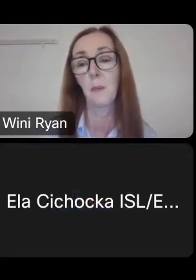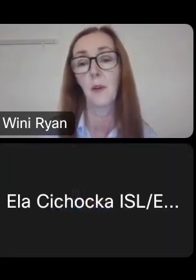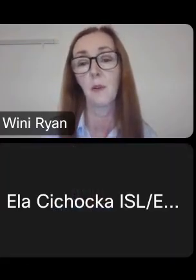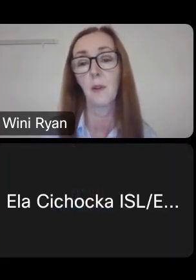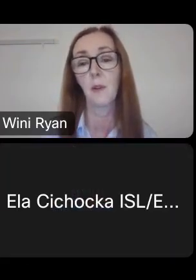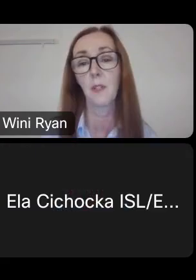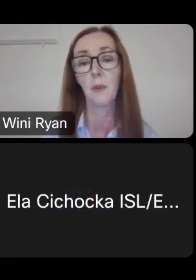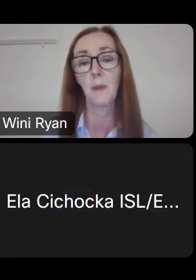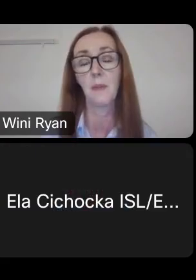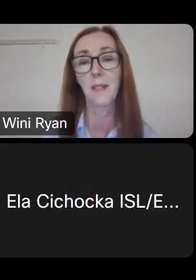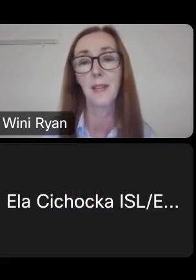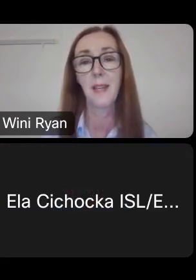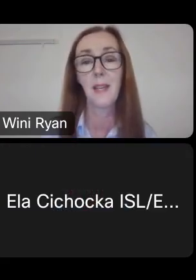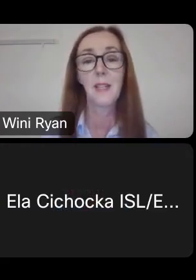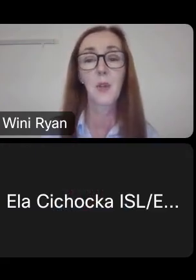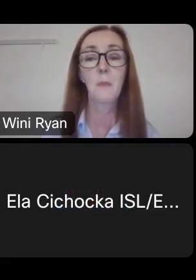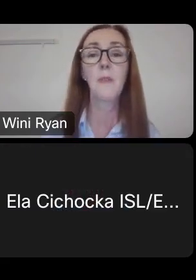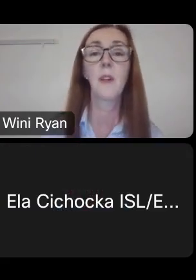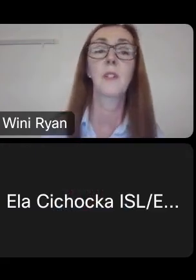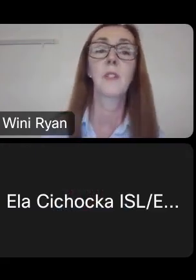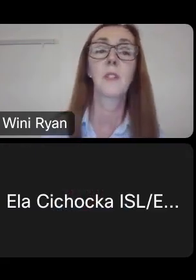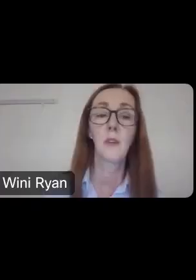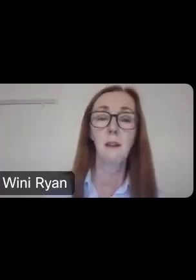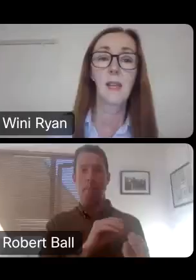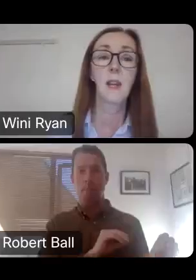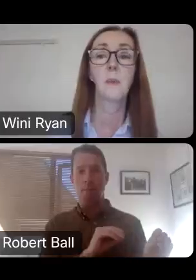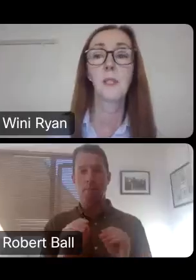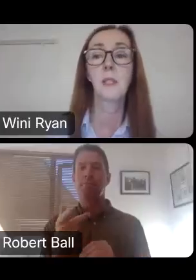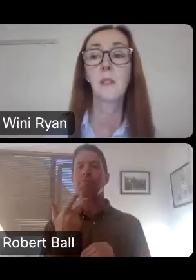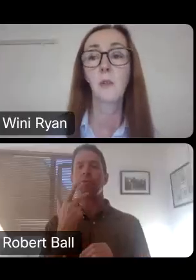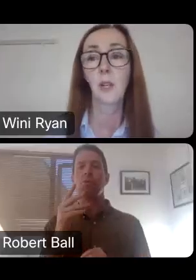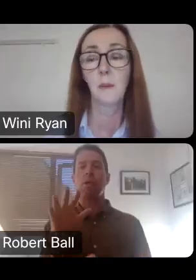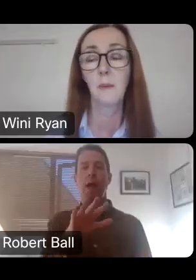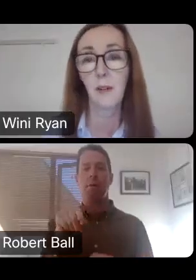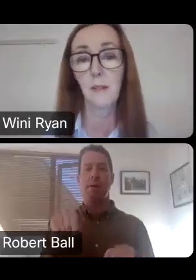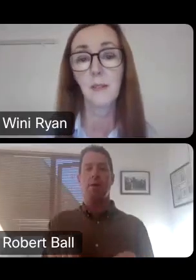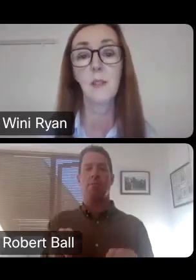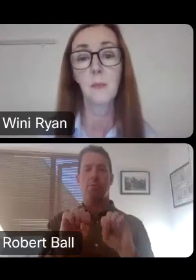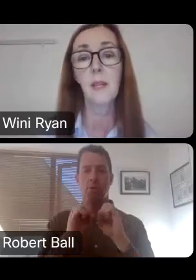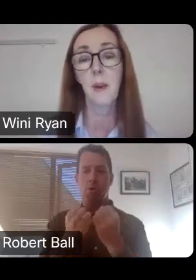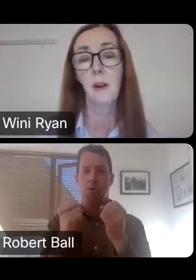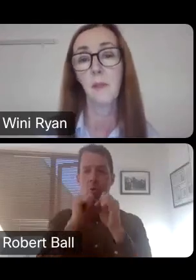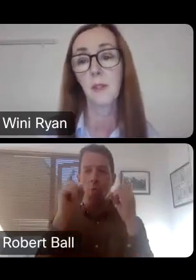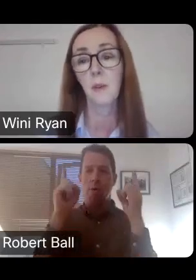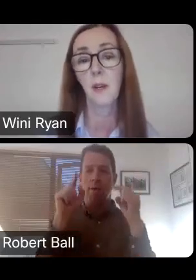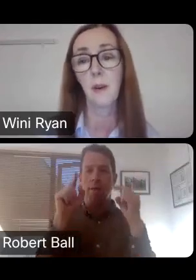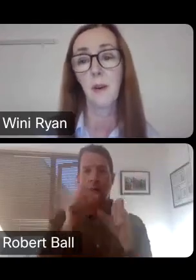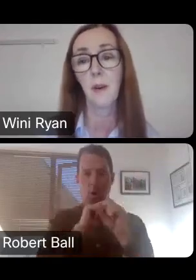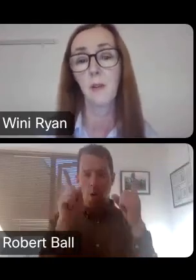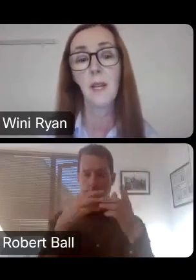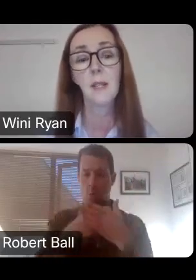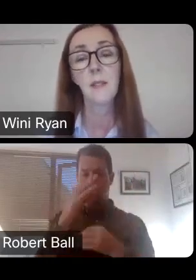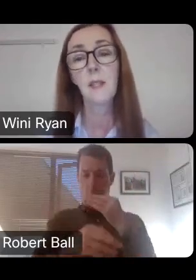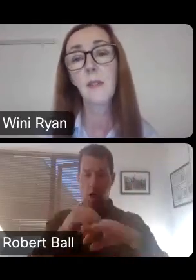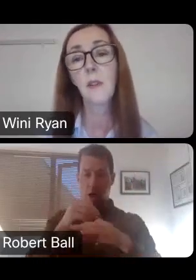feeling and what they're going to do to improve that. So I'm moving on to the third area here, which is social awareness. And this is being aware of what's going on around